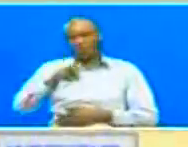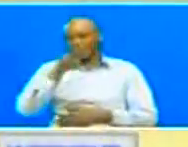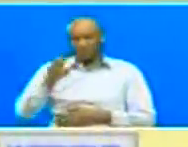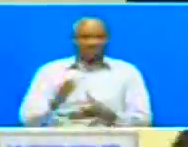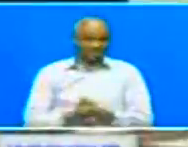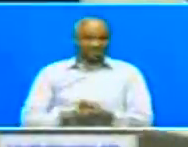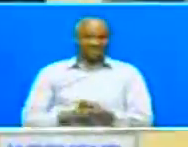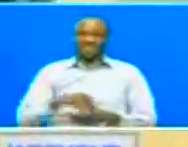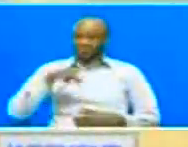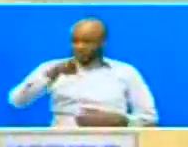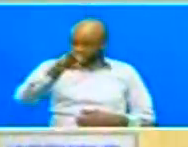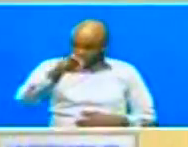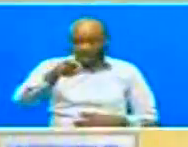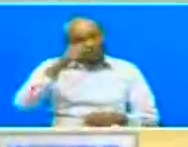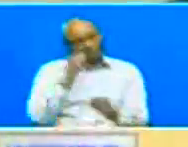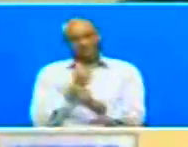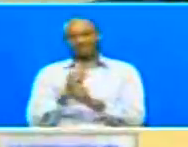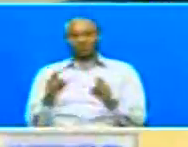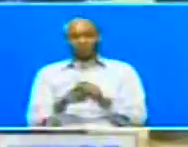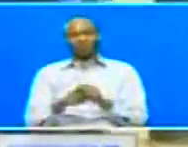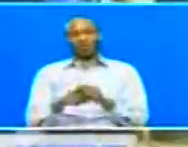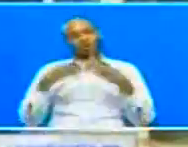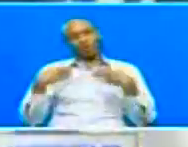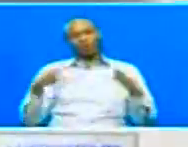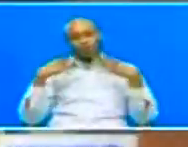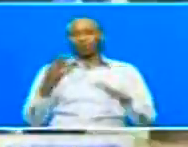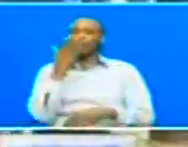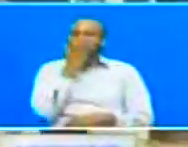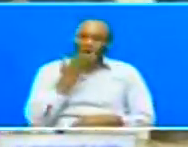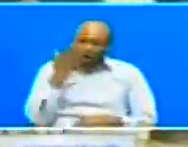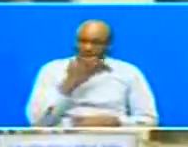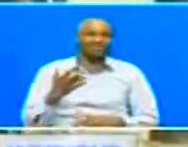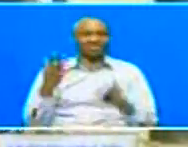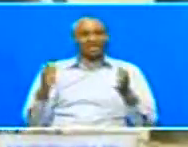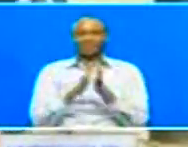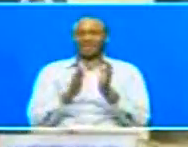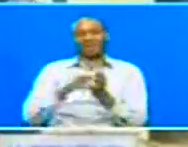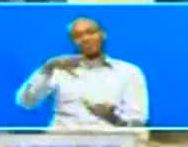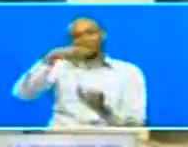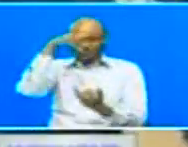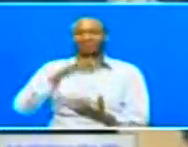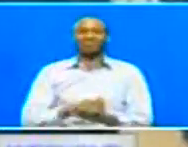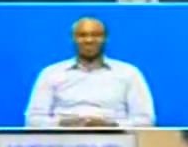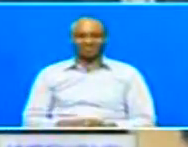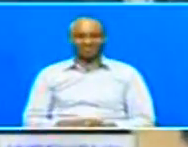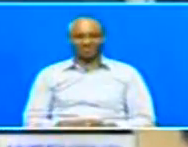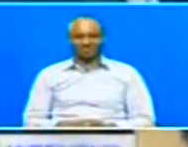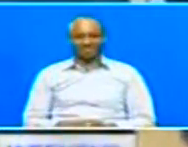walking out and working out, losing all their weight, and boy were they happy about it.